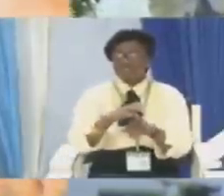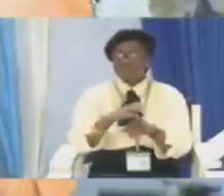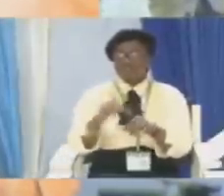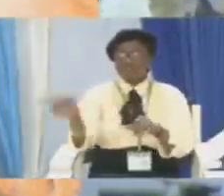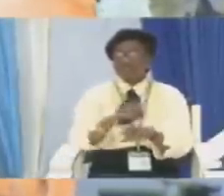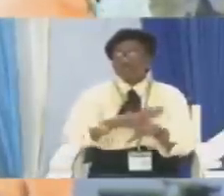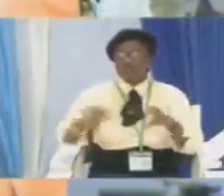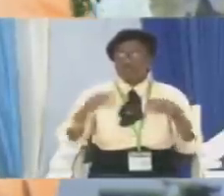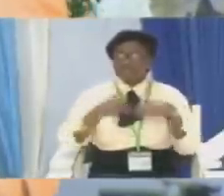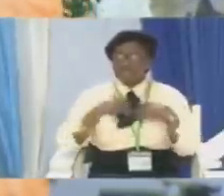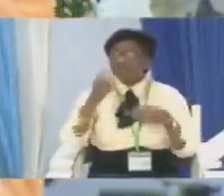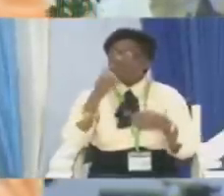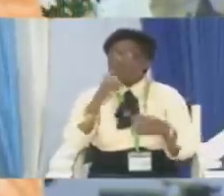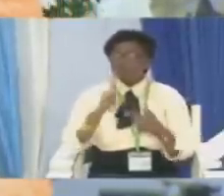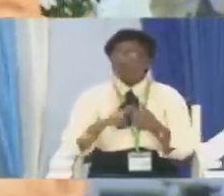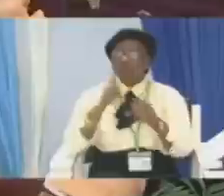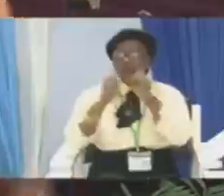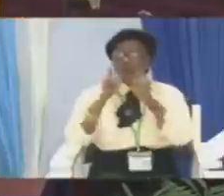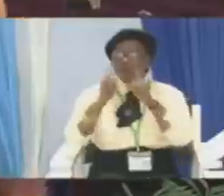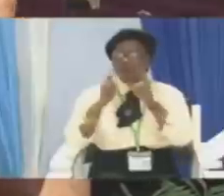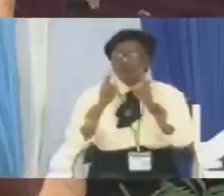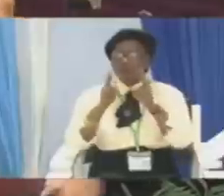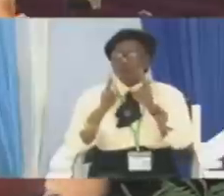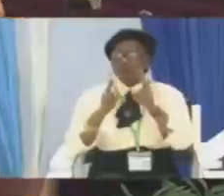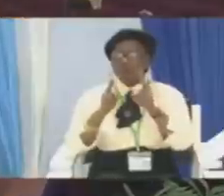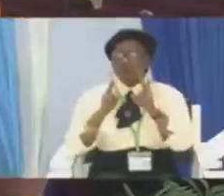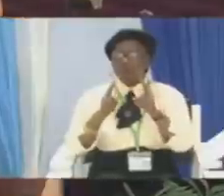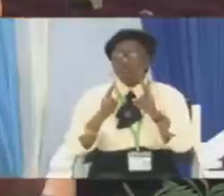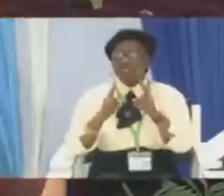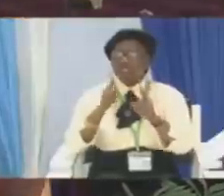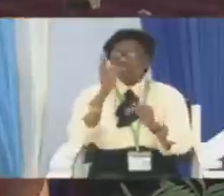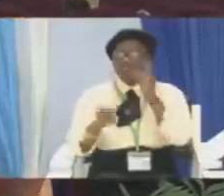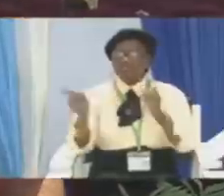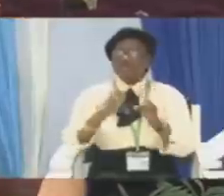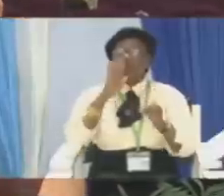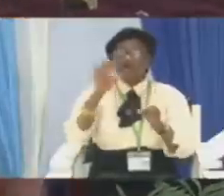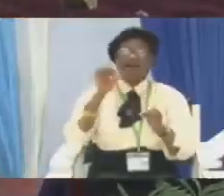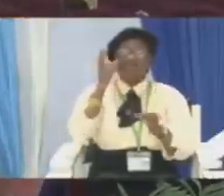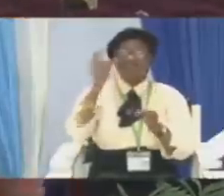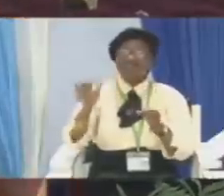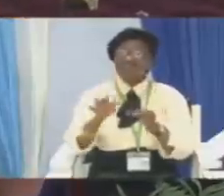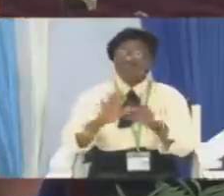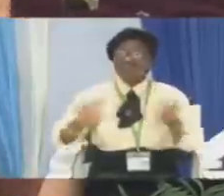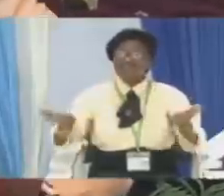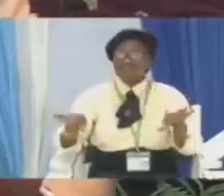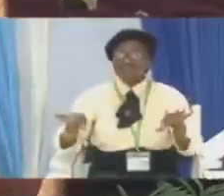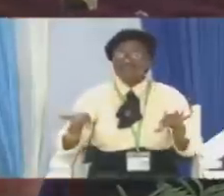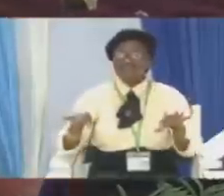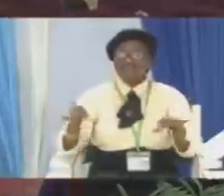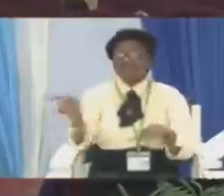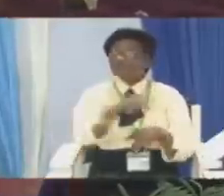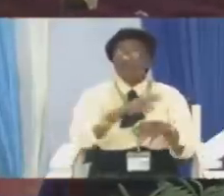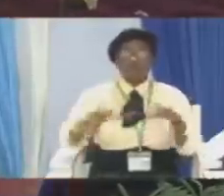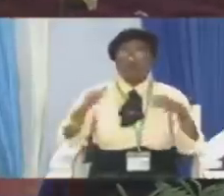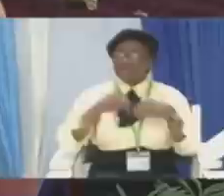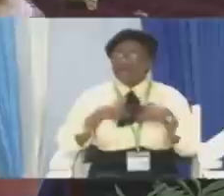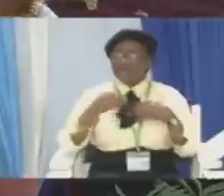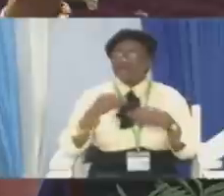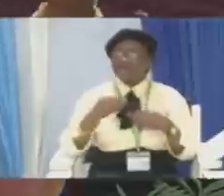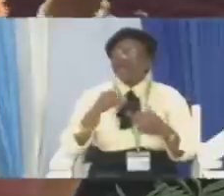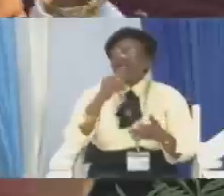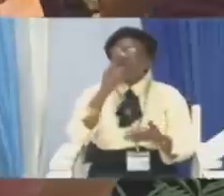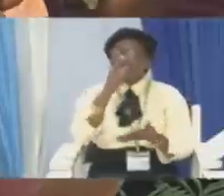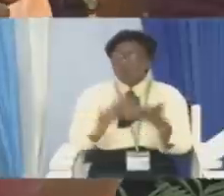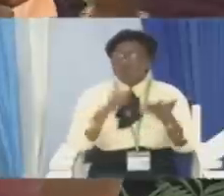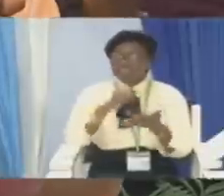You don't have mouth to talk if you are fruitless. You don't have what it